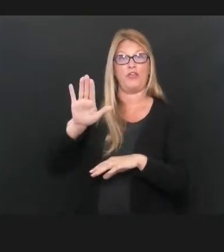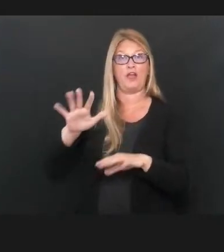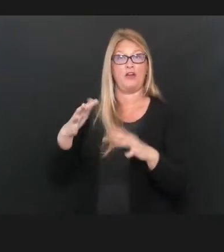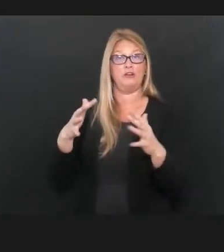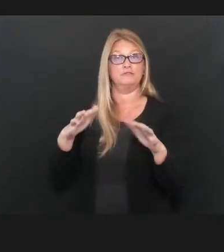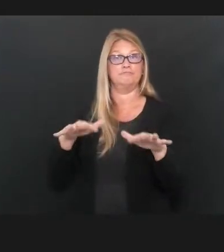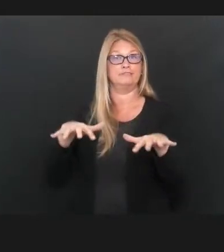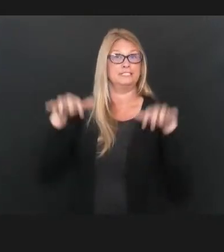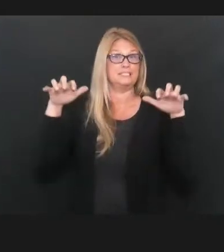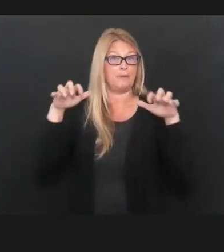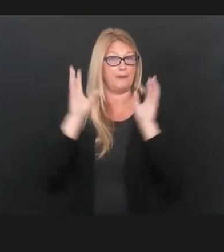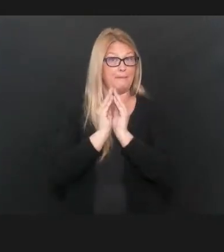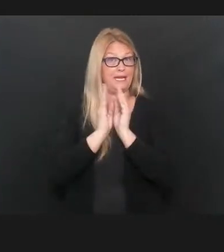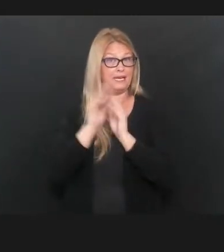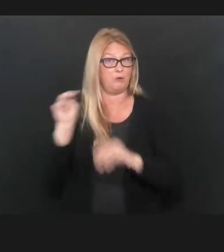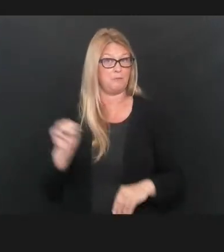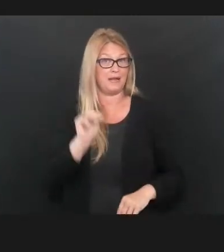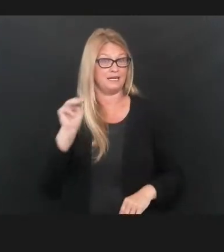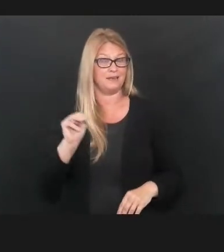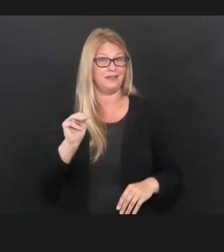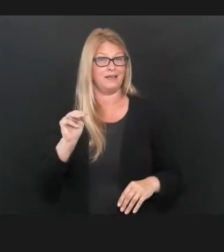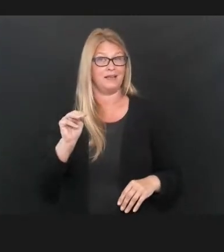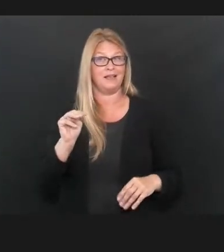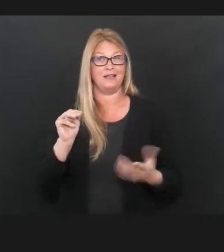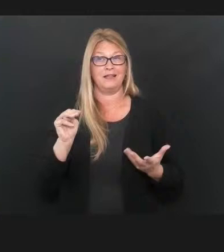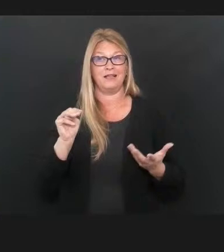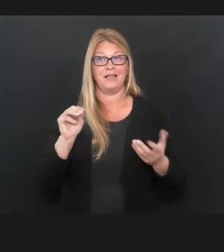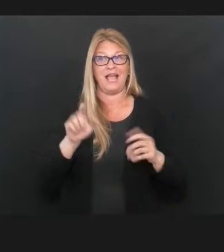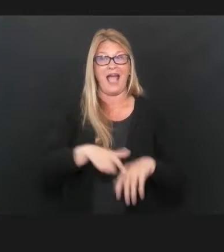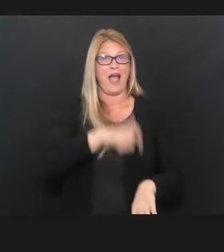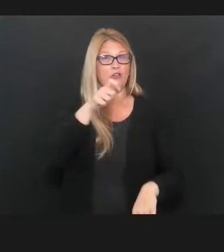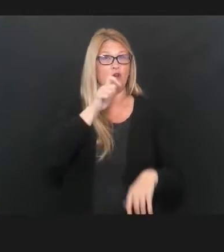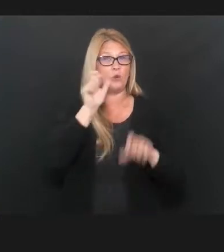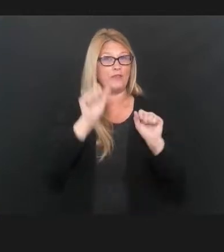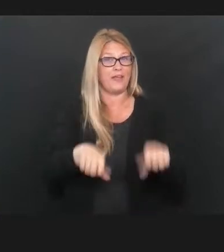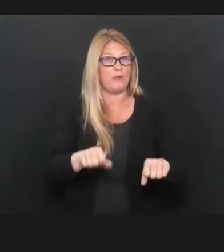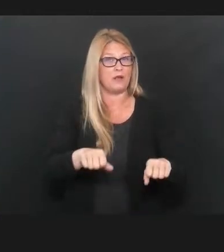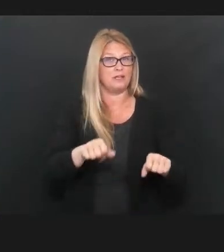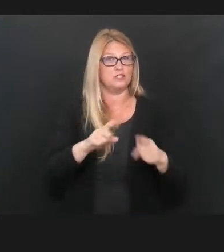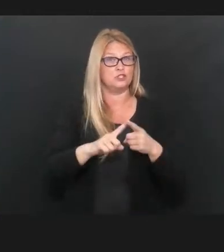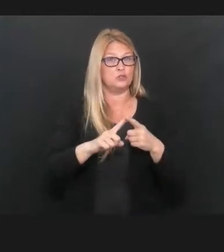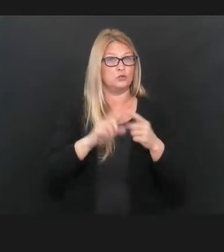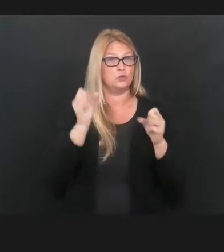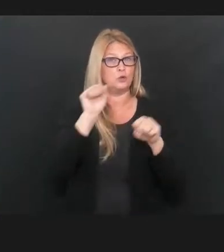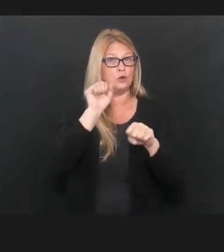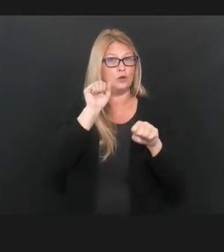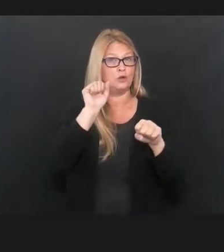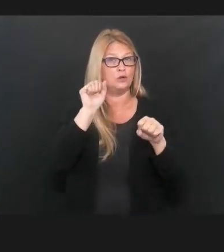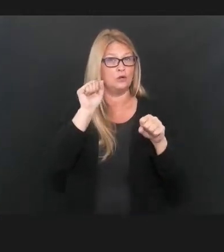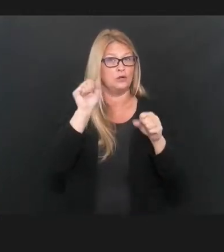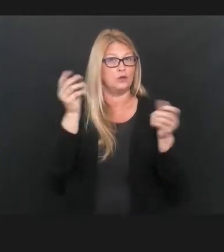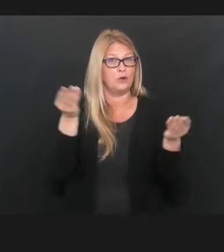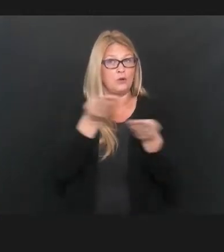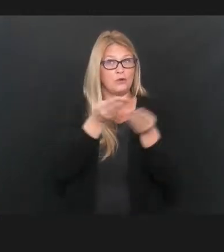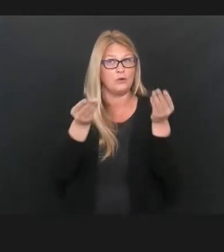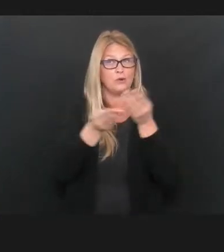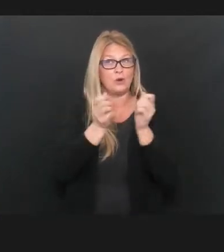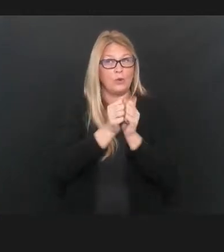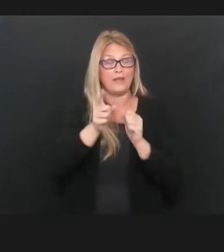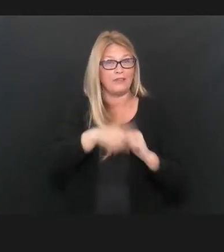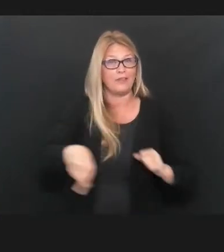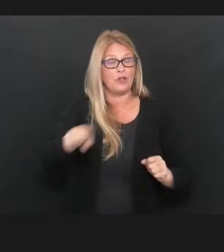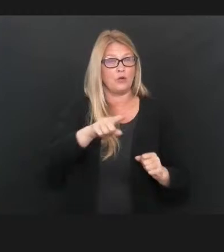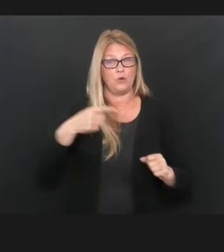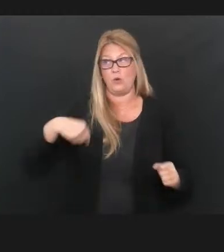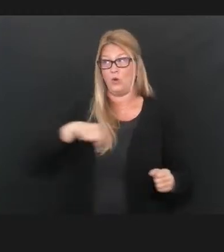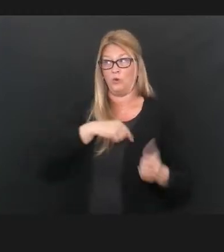up, but how willing do you think they're going to be to work with you, since your plan was laid out pretty publicly and everybody had a pretty good idea of what